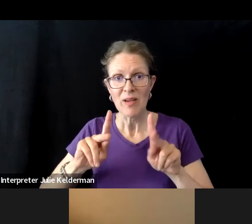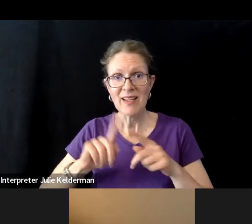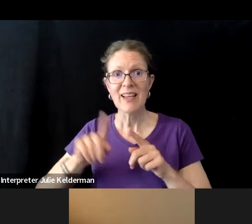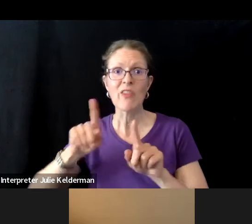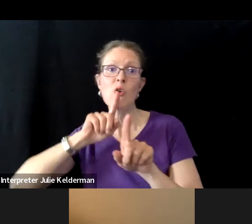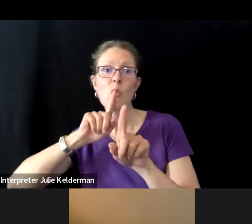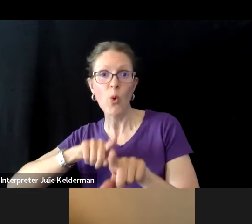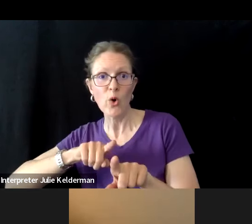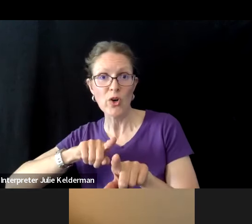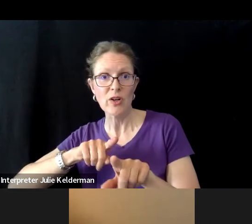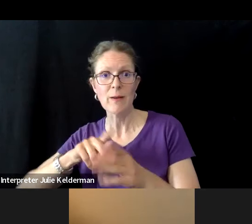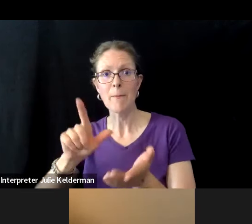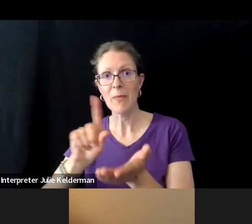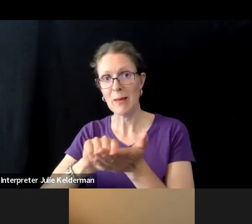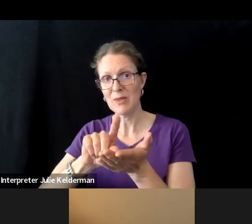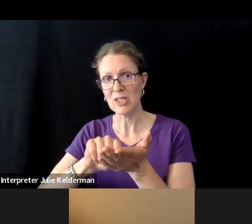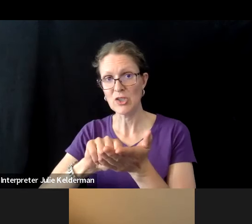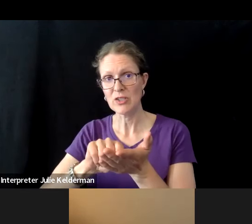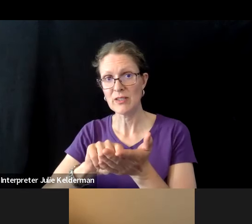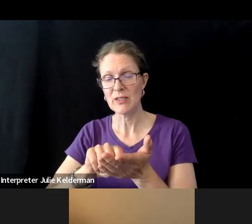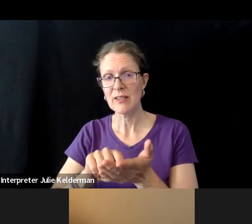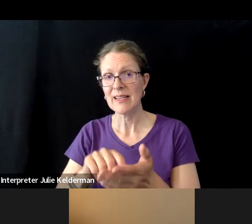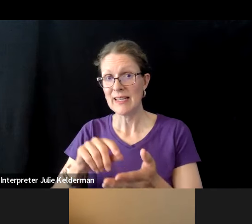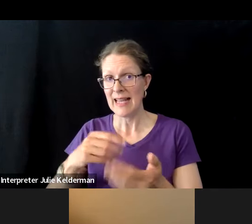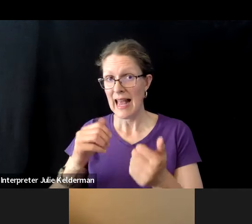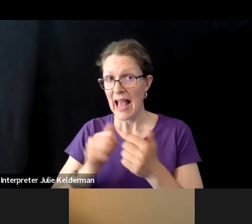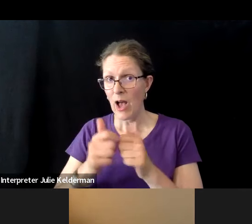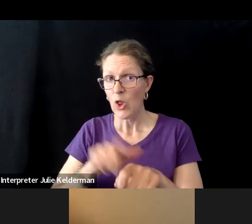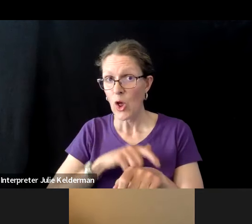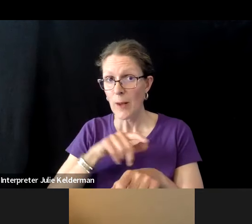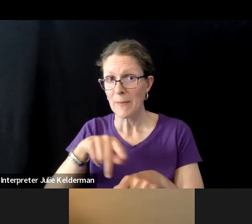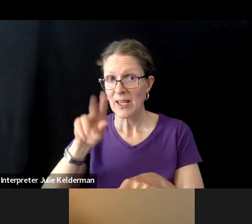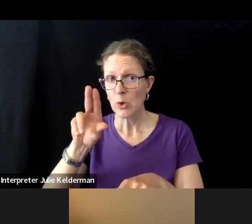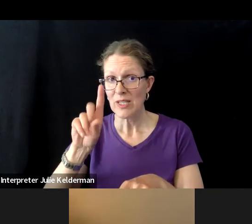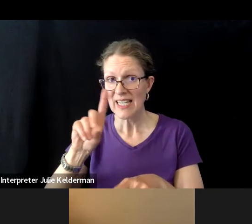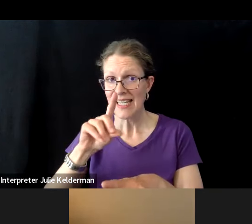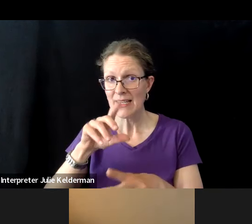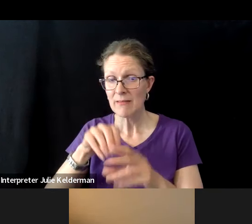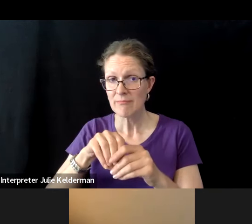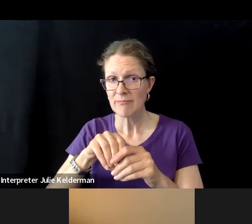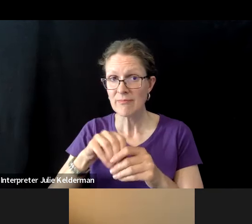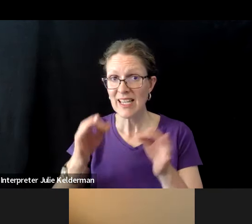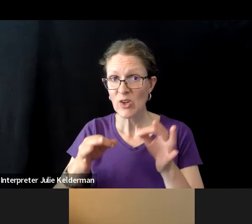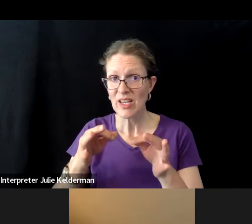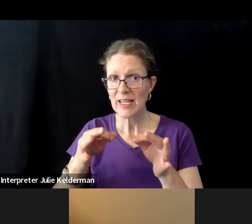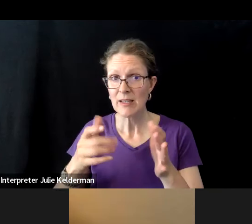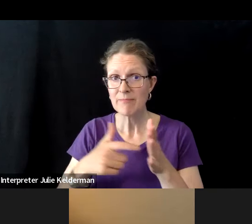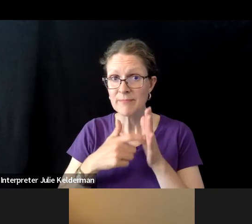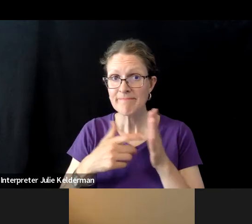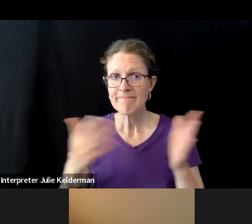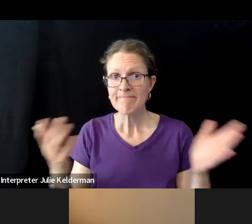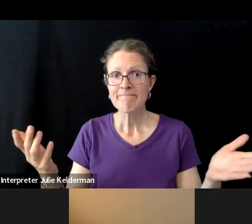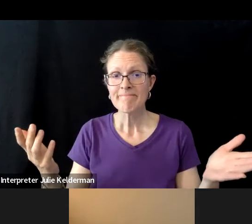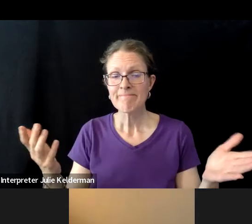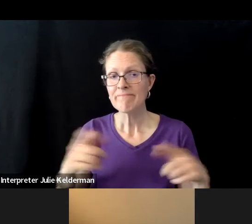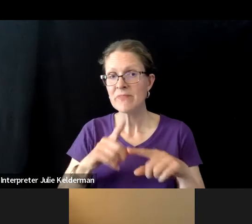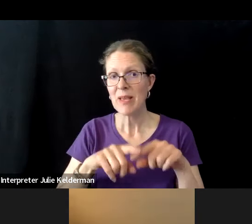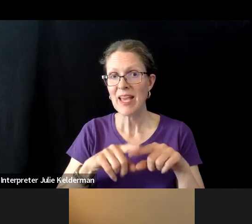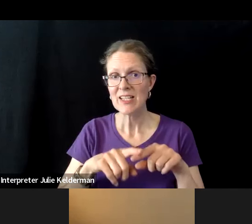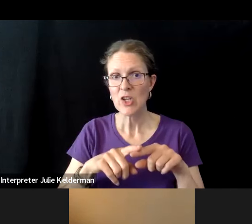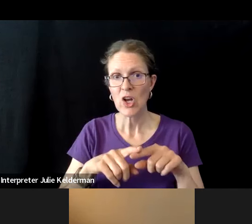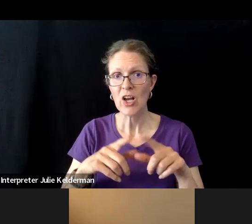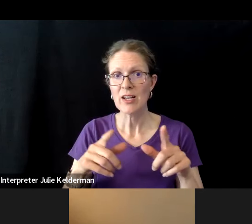published. And of course, how long the PUD process takes, including the hearing, will depend on, continuing to work with